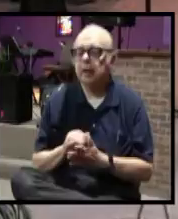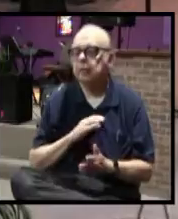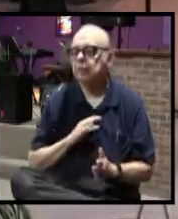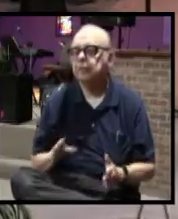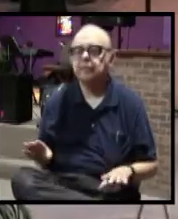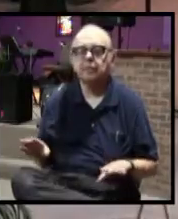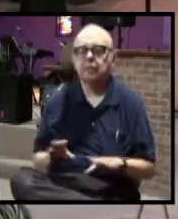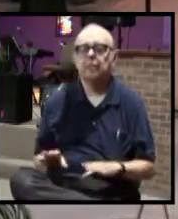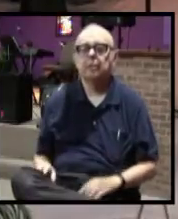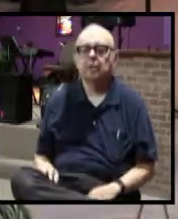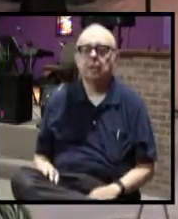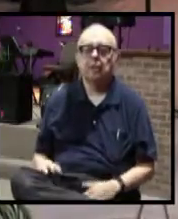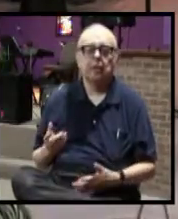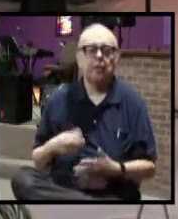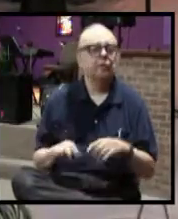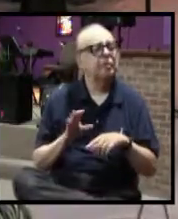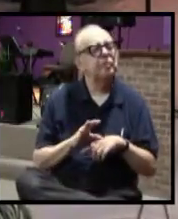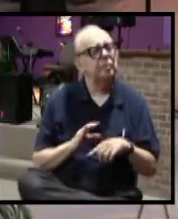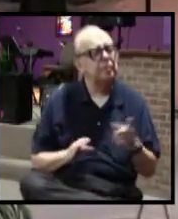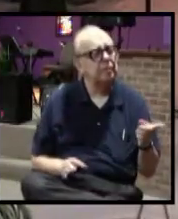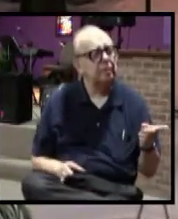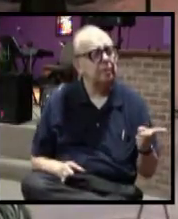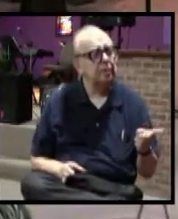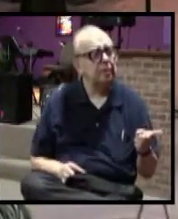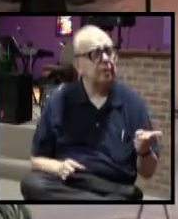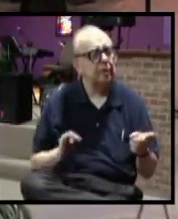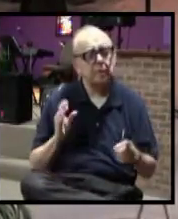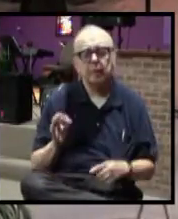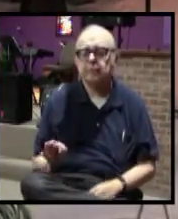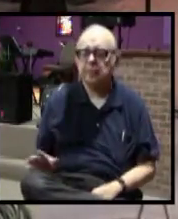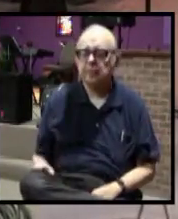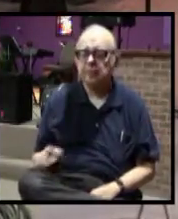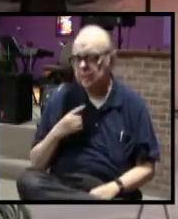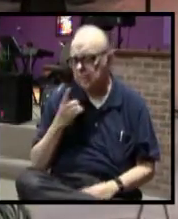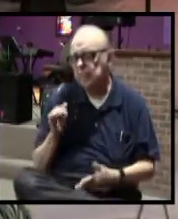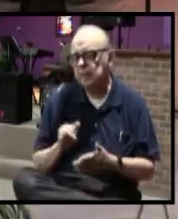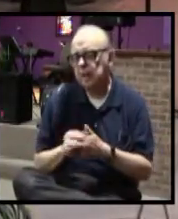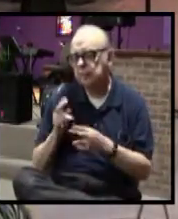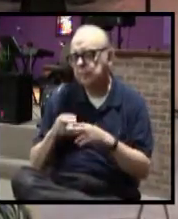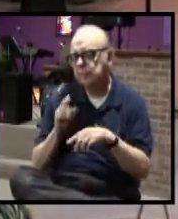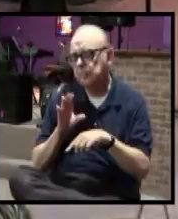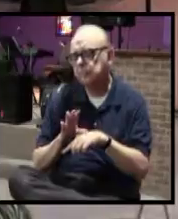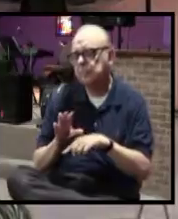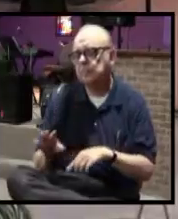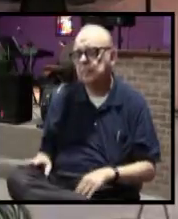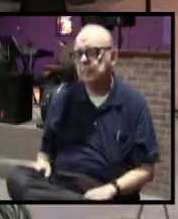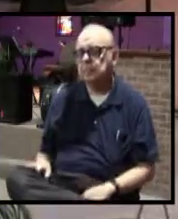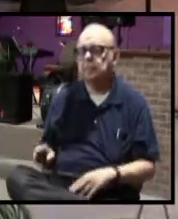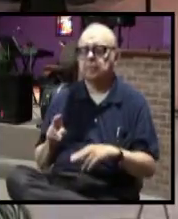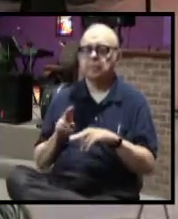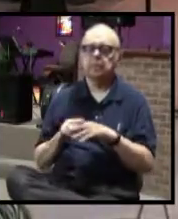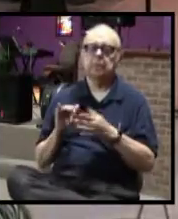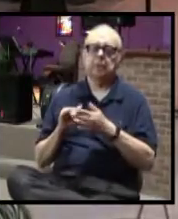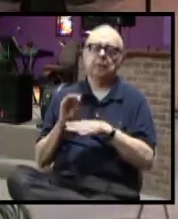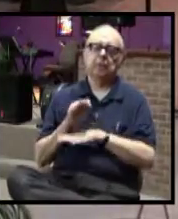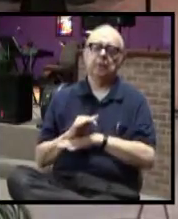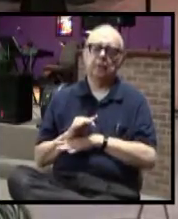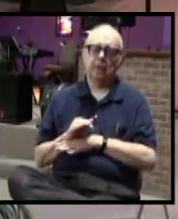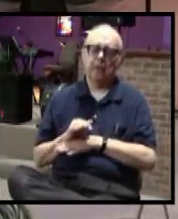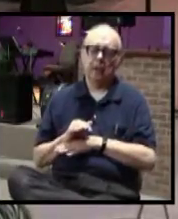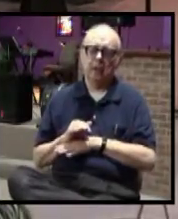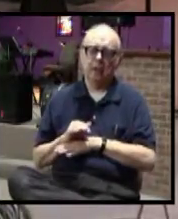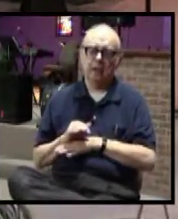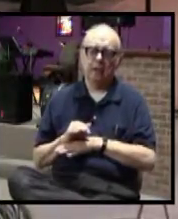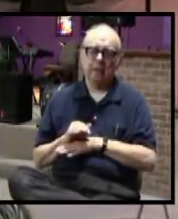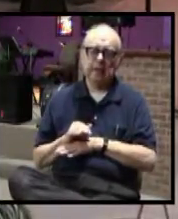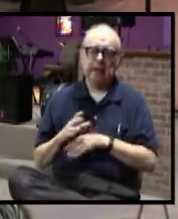the way Christians act. He says, what church are you the pastor of? And he told him. He sat down